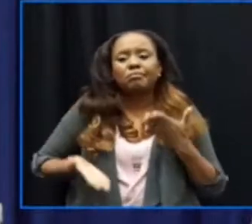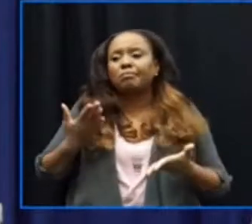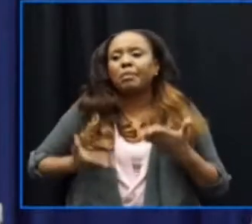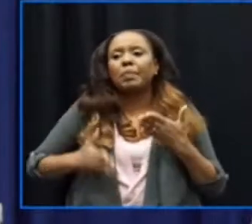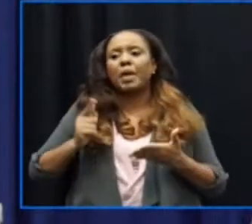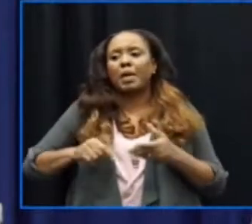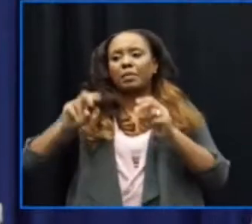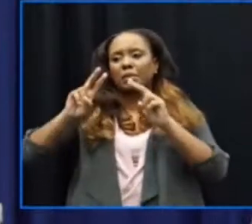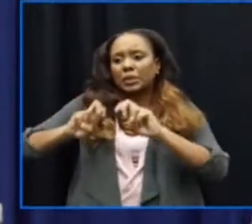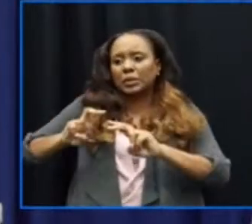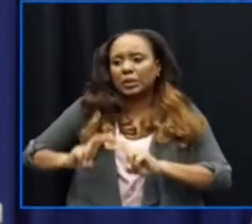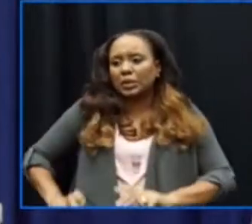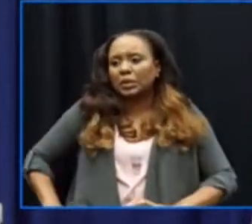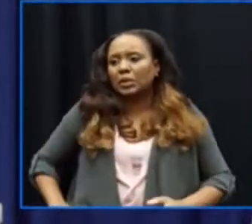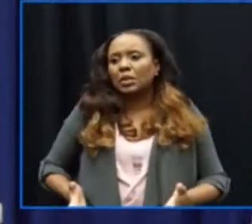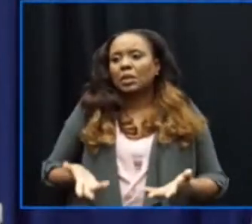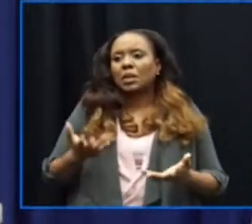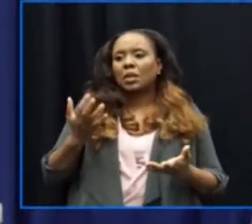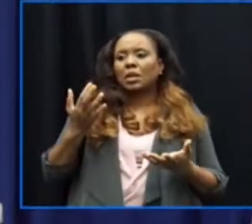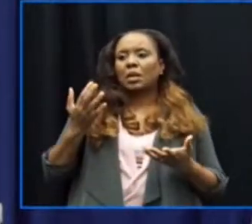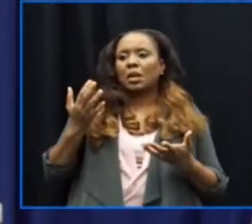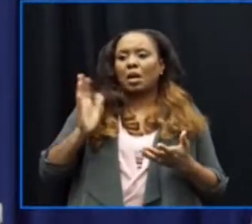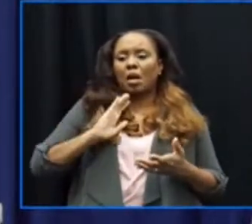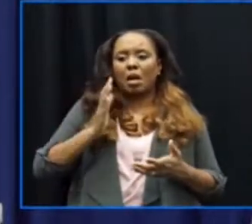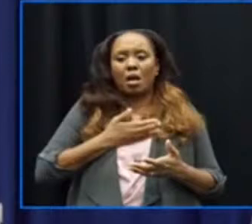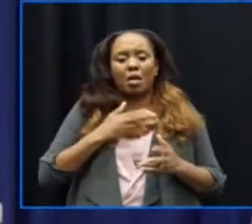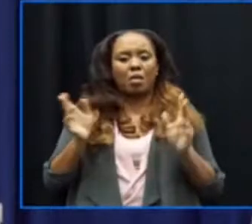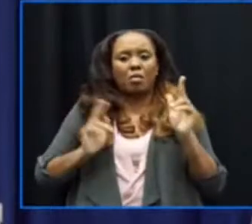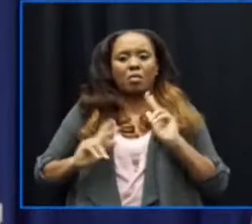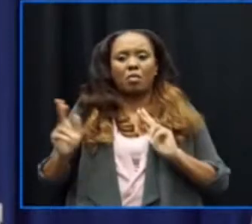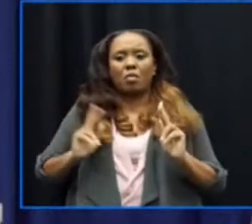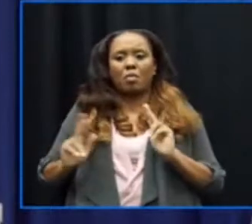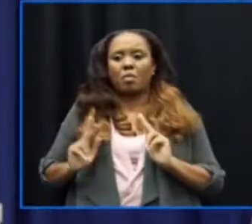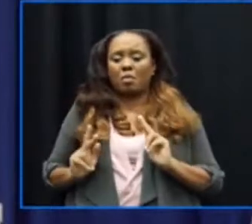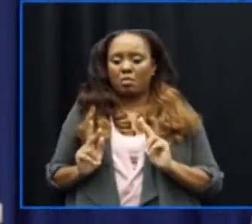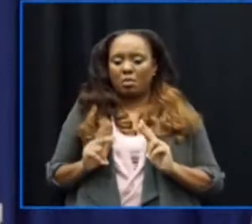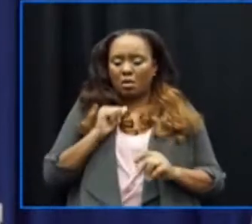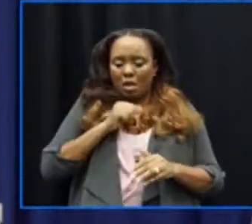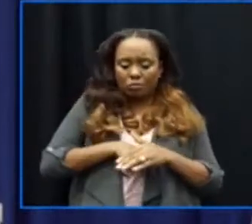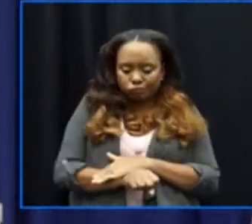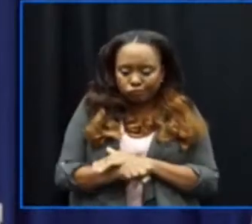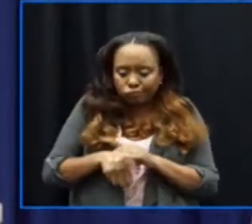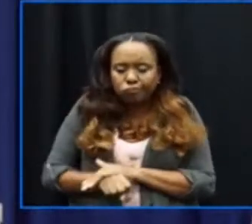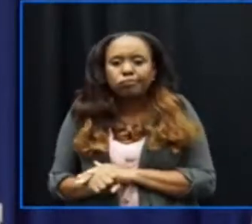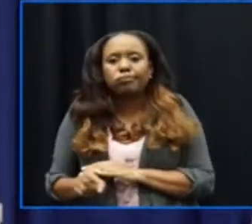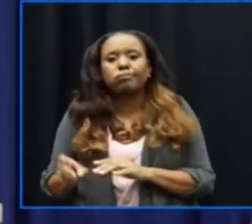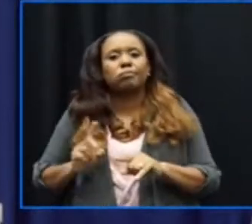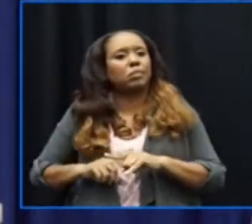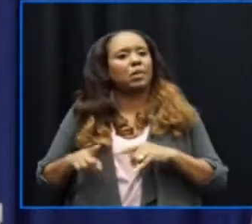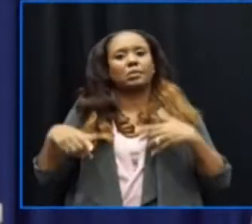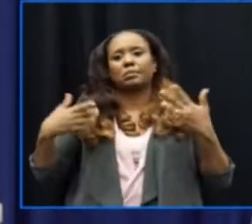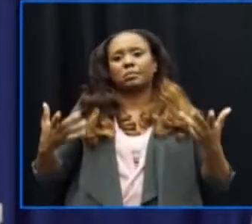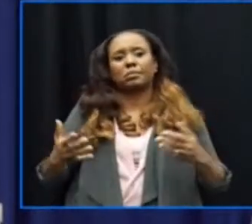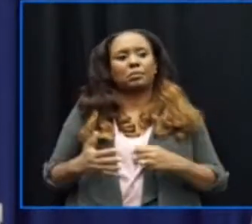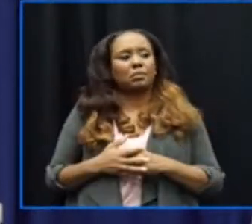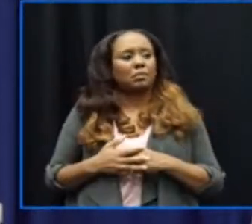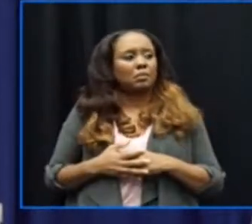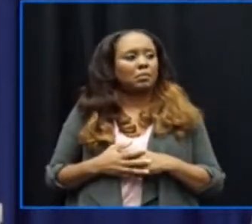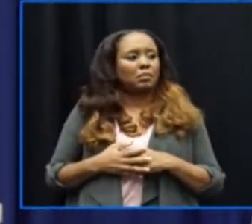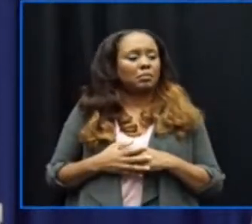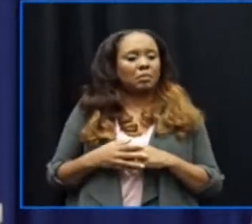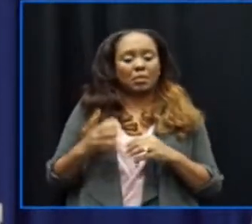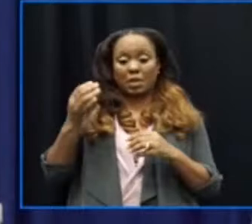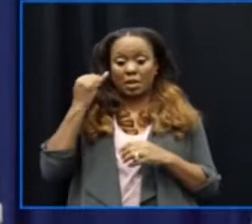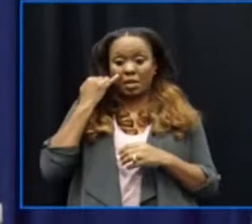population. Perhaps the worst statistic that I've received in office since being here is the fact that in 2050, 1 in every